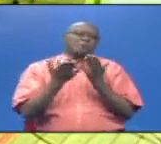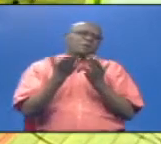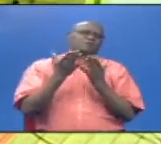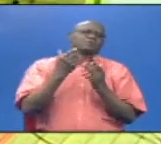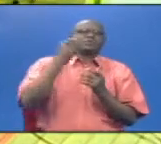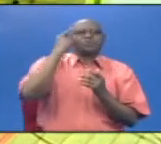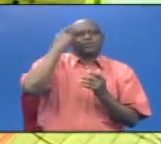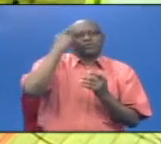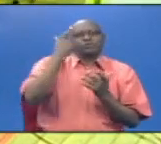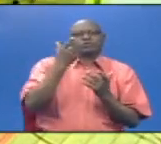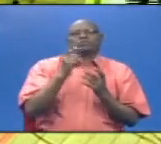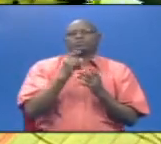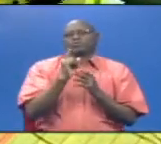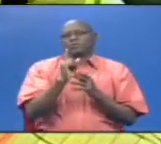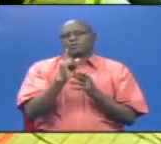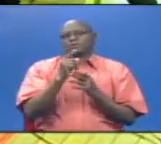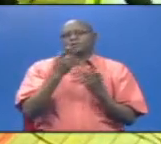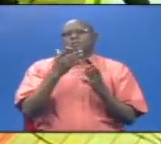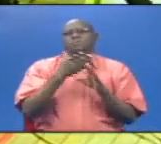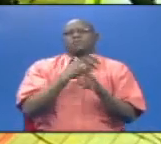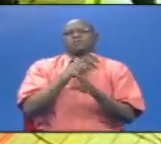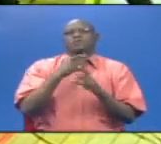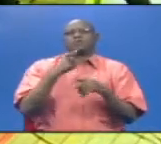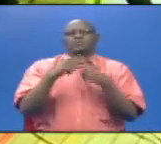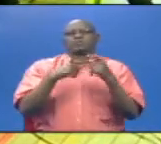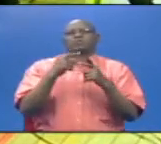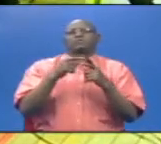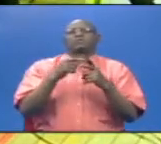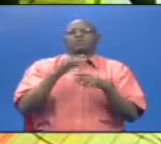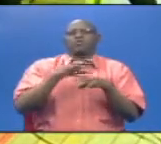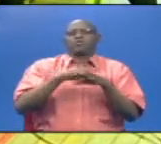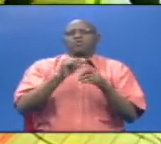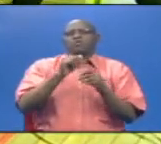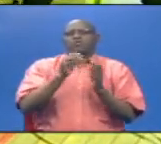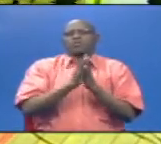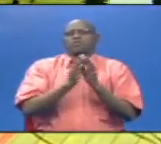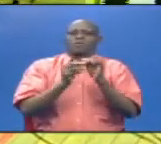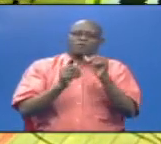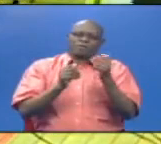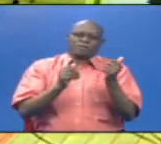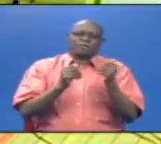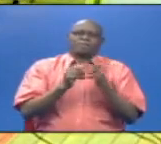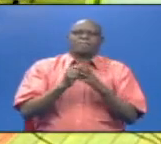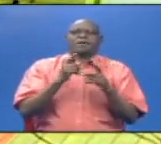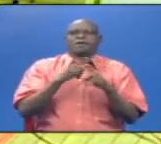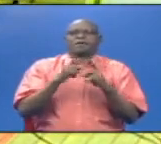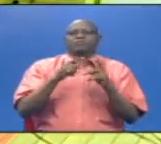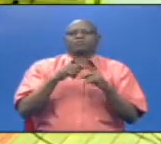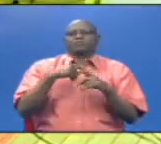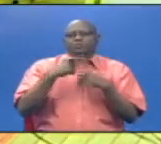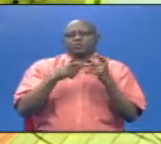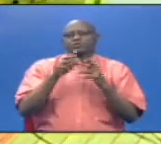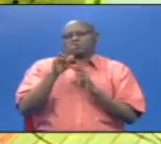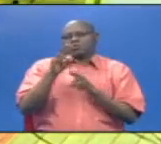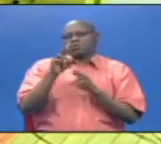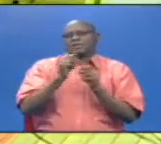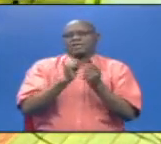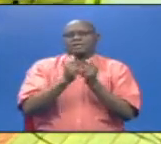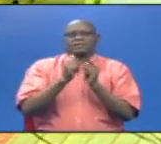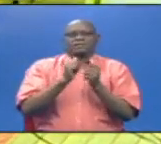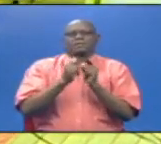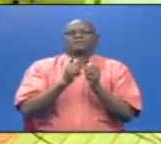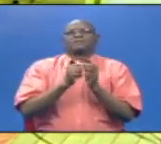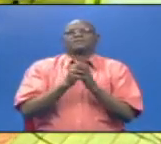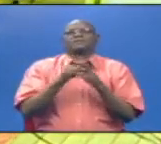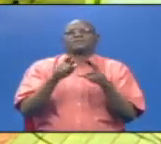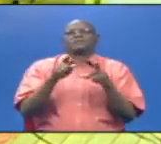dispense with one and then before getting on with the other. So we still keep an eye on Kasarani. As soon as Johnson